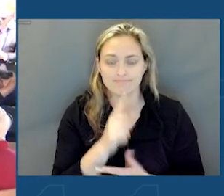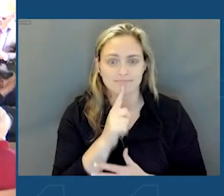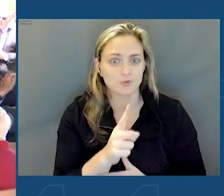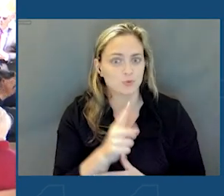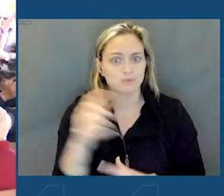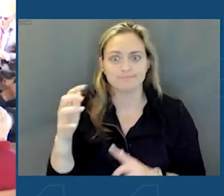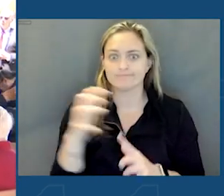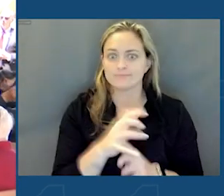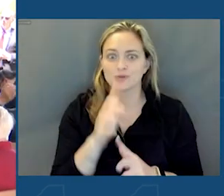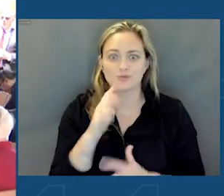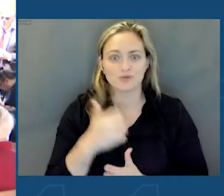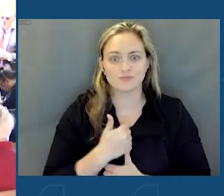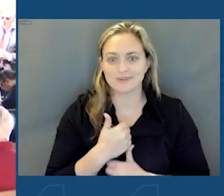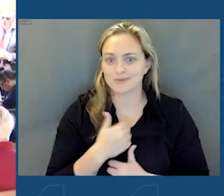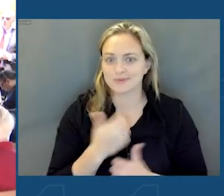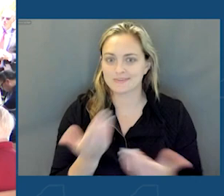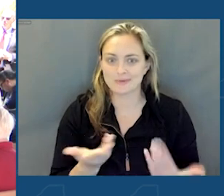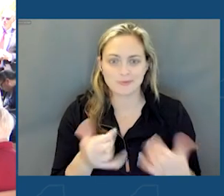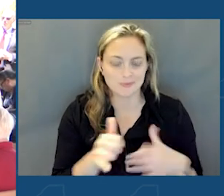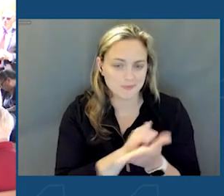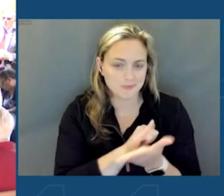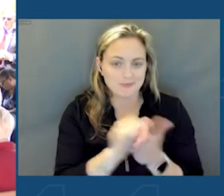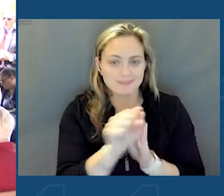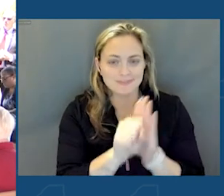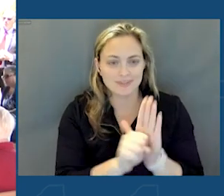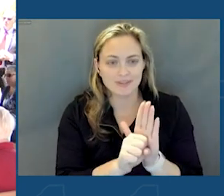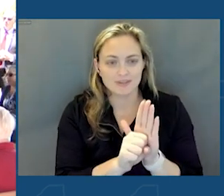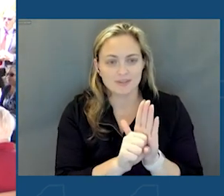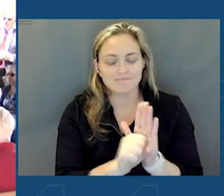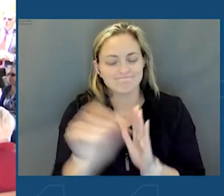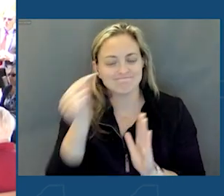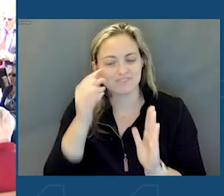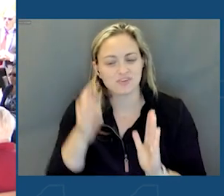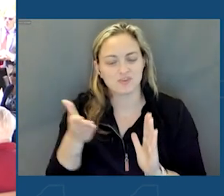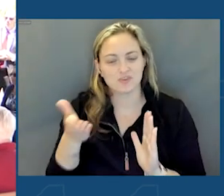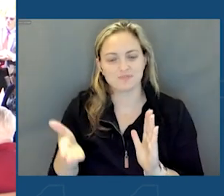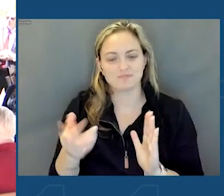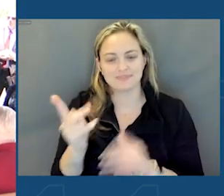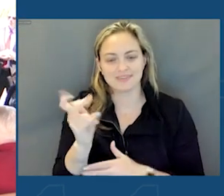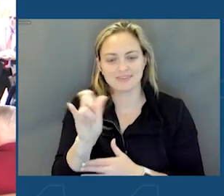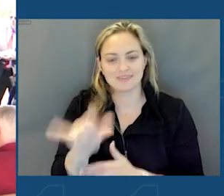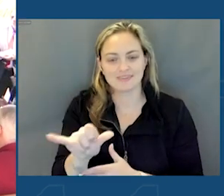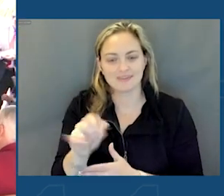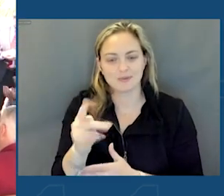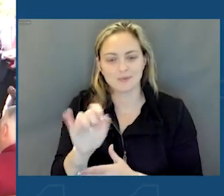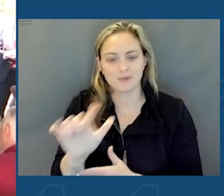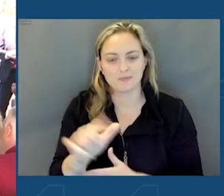for veterans in New York State, our Governor, Kathy Hochul.